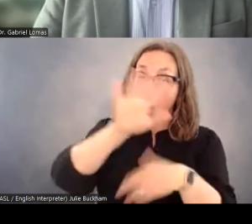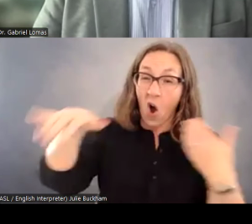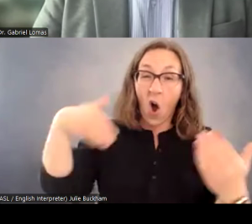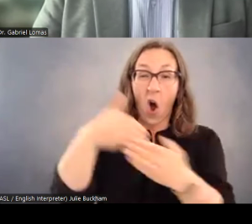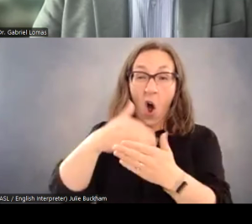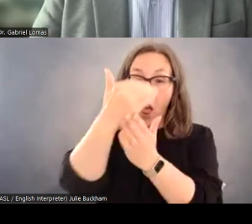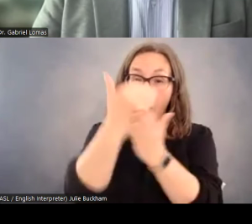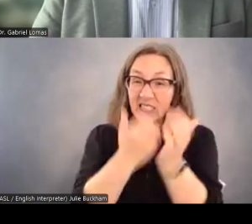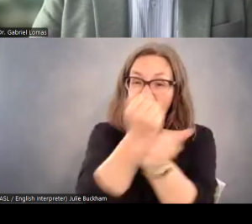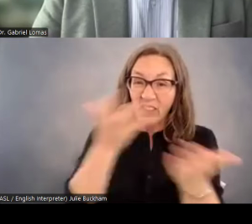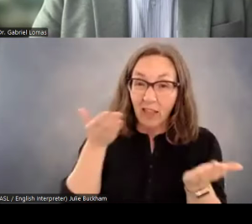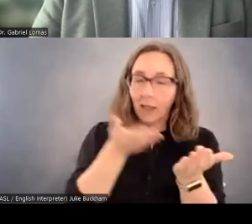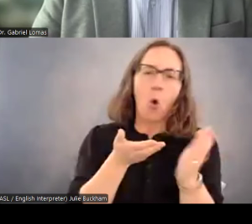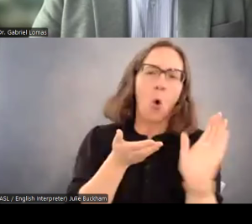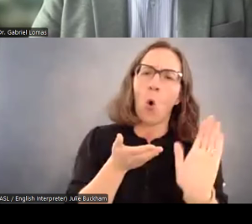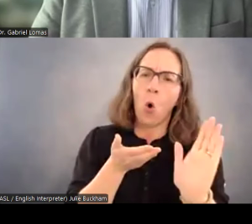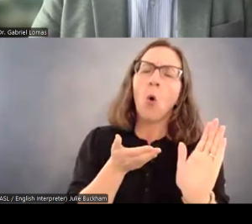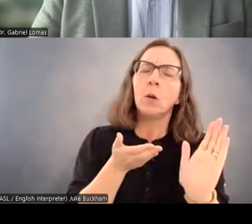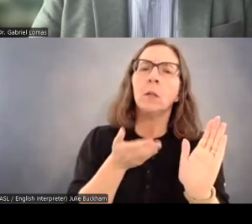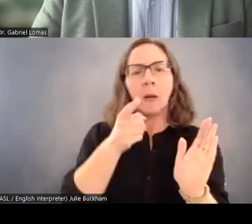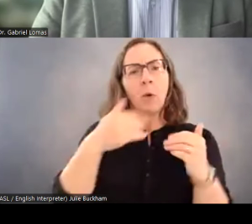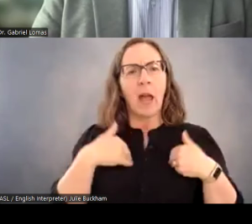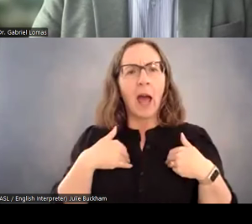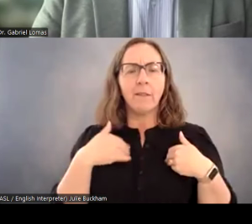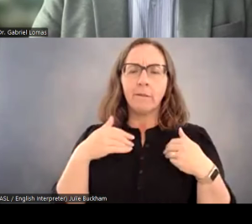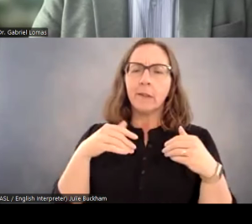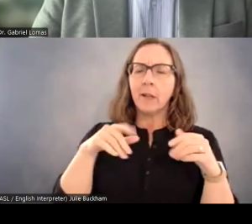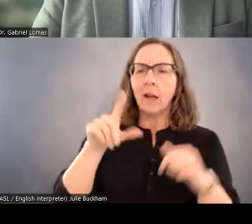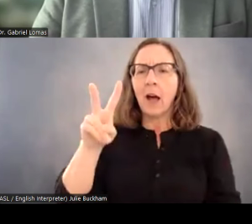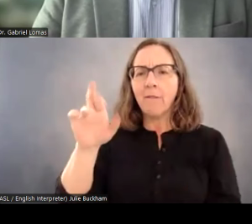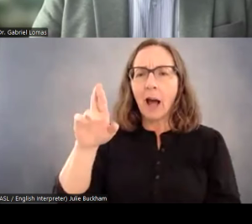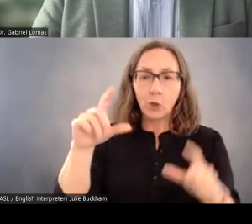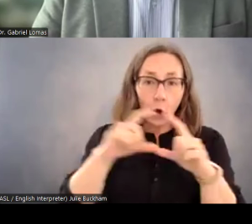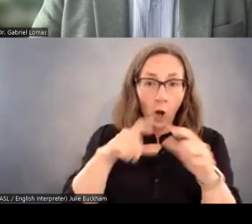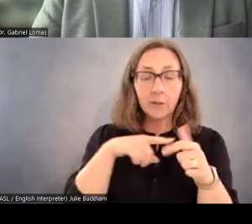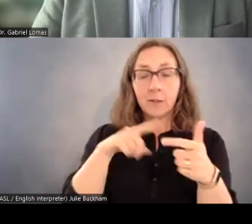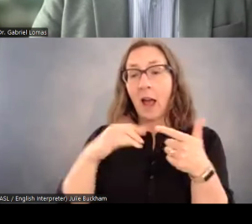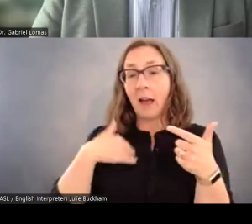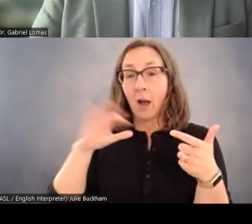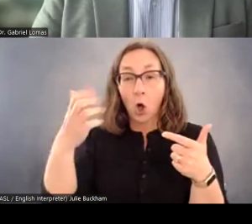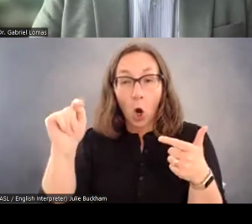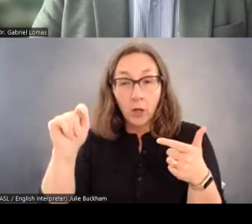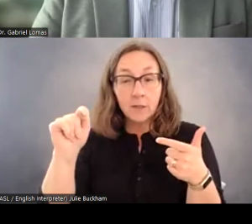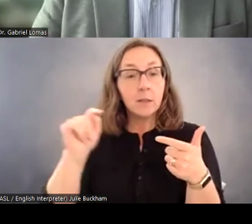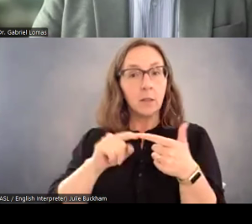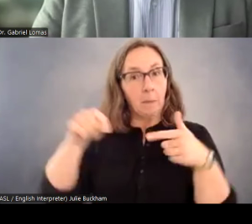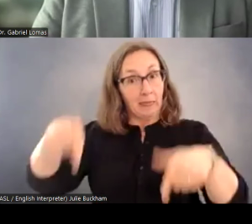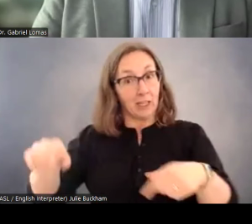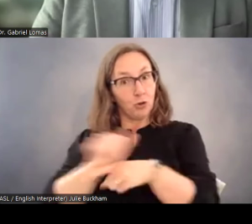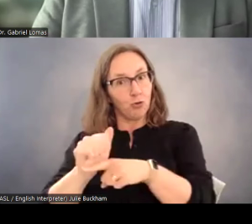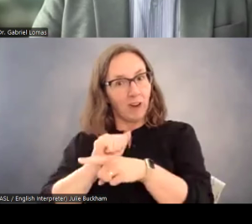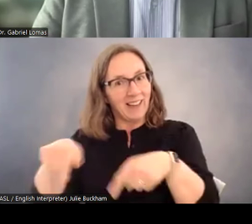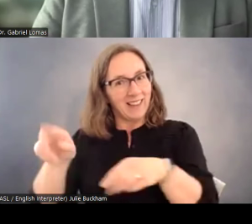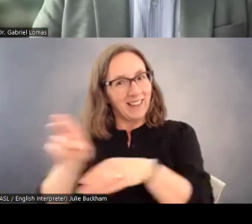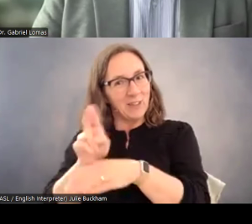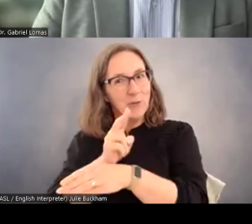communication and the visor cards. We have CART, which we're using for this training, where people are able to access information